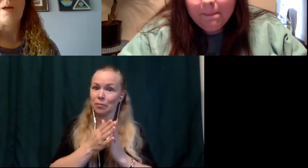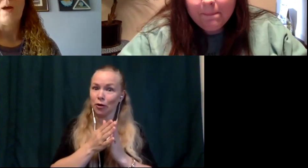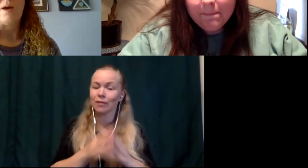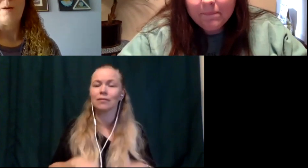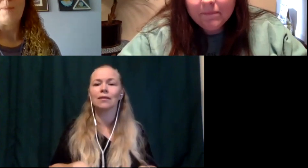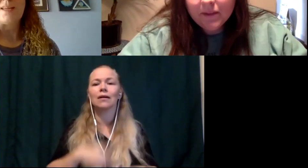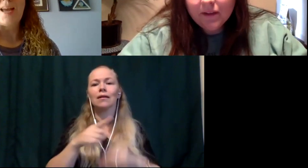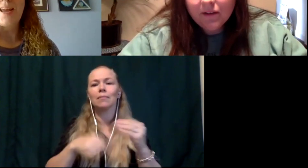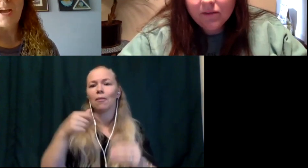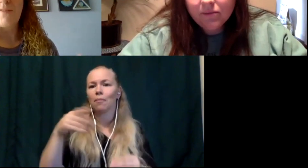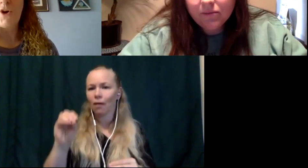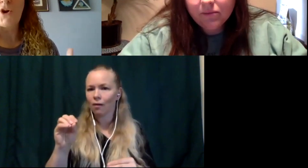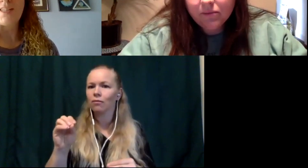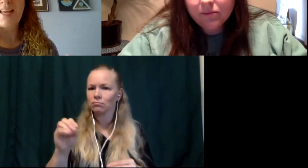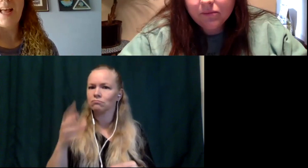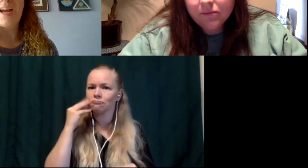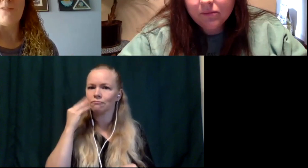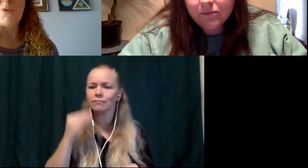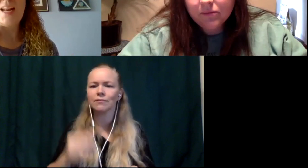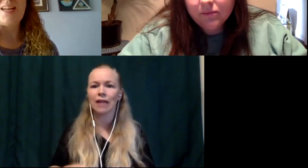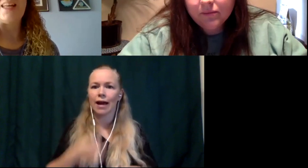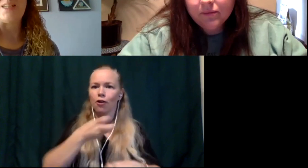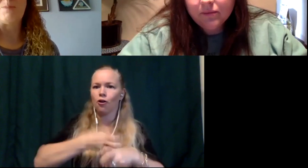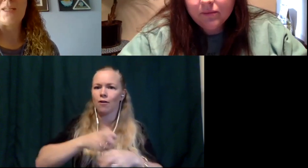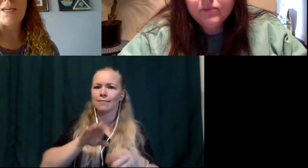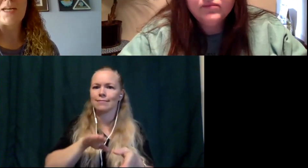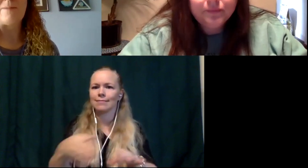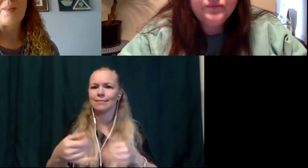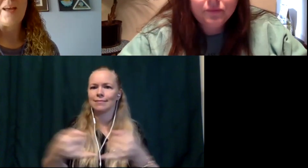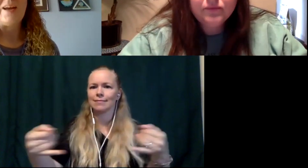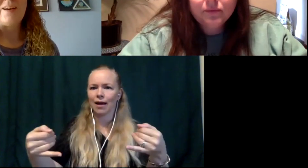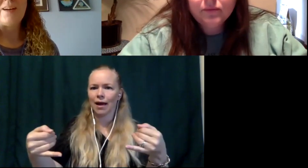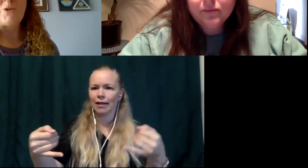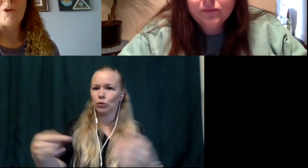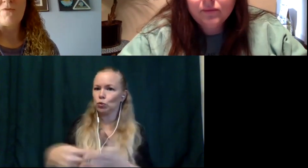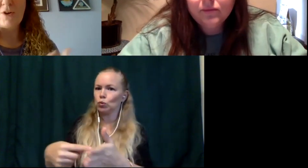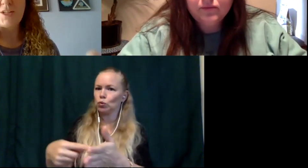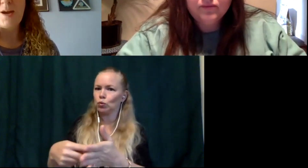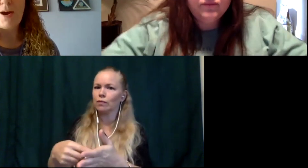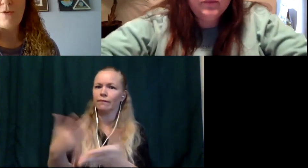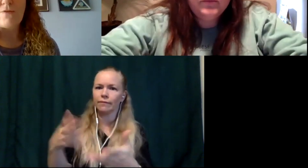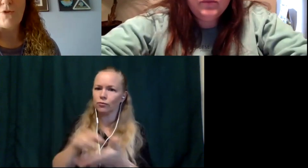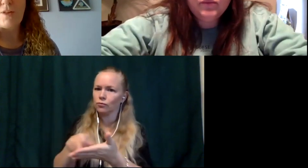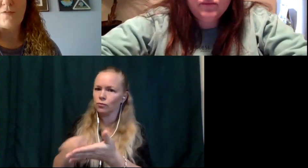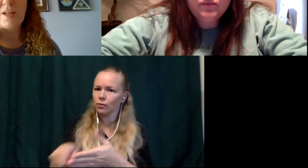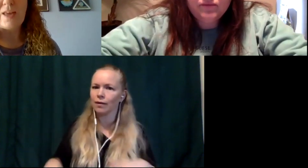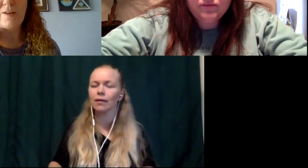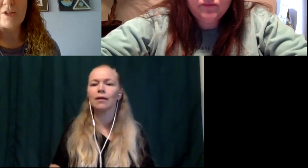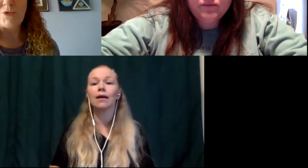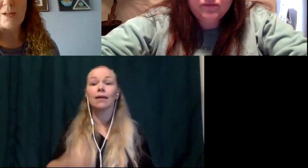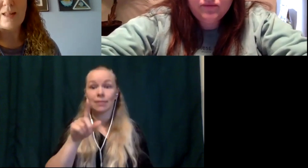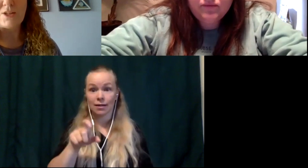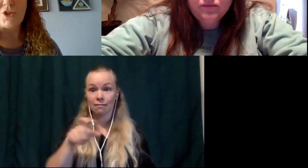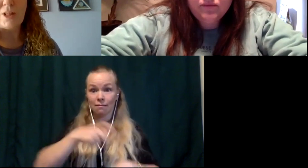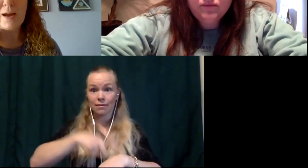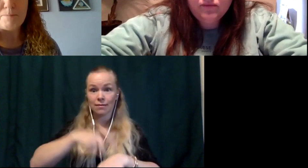this book about Apollo, because I had kind of a hard deadline of when it needed to be done in order for it to come out for the 50th